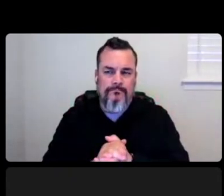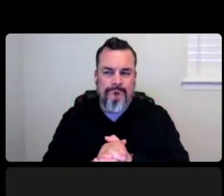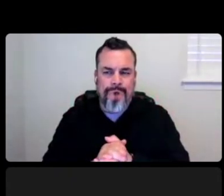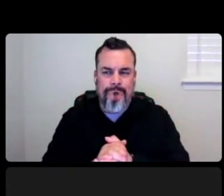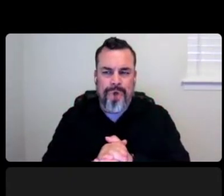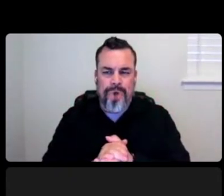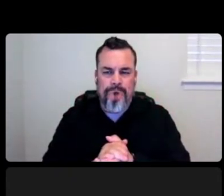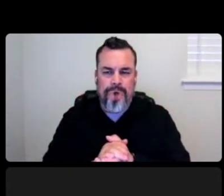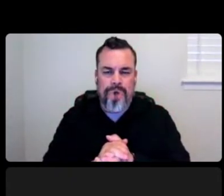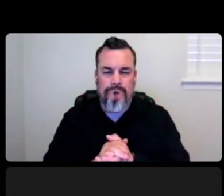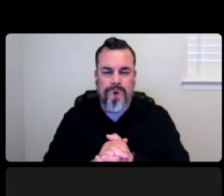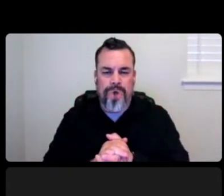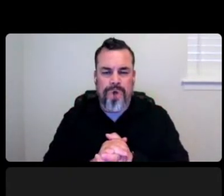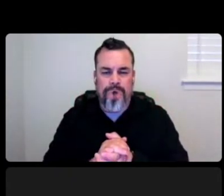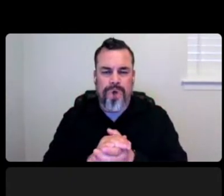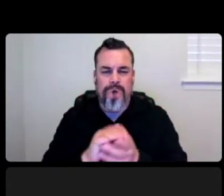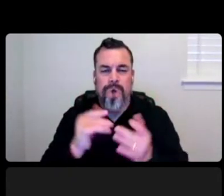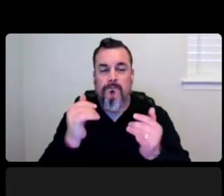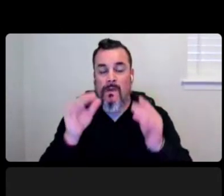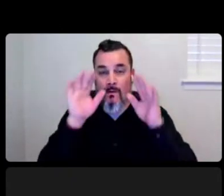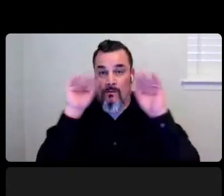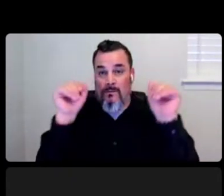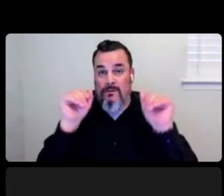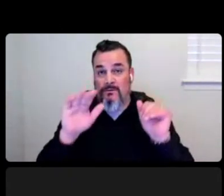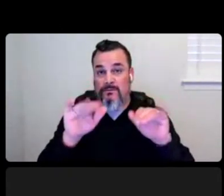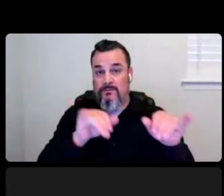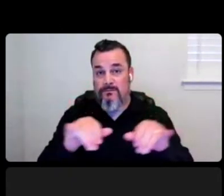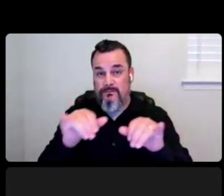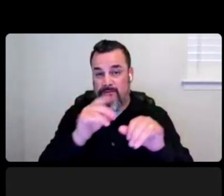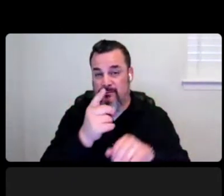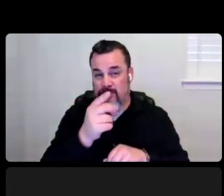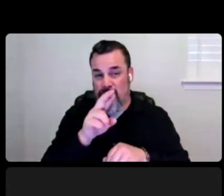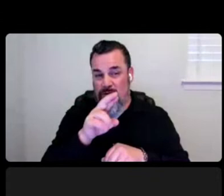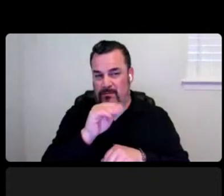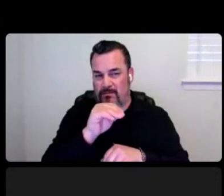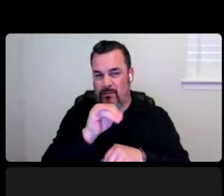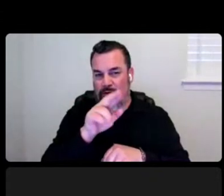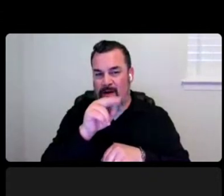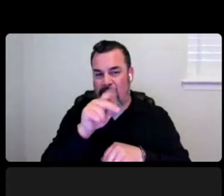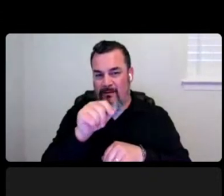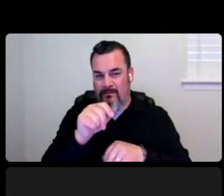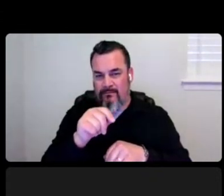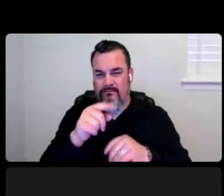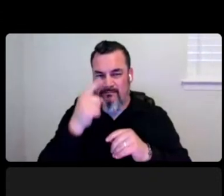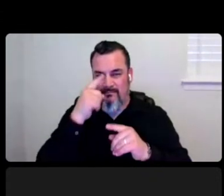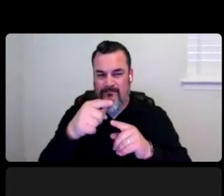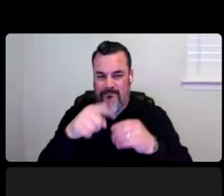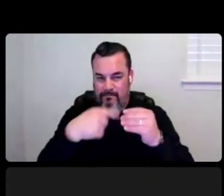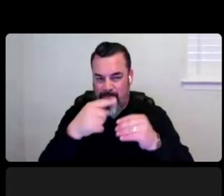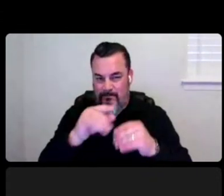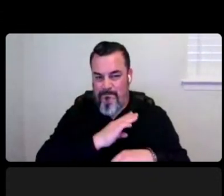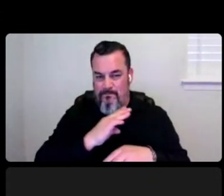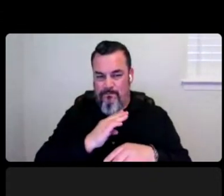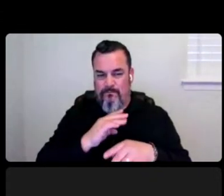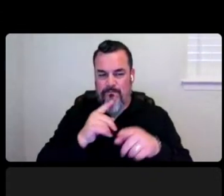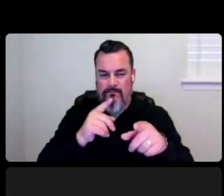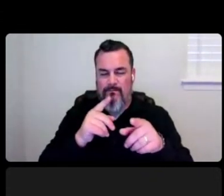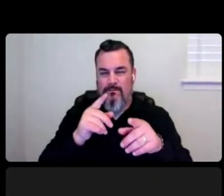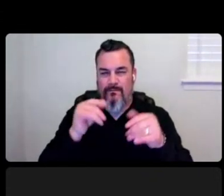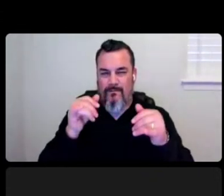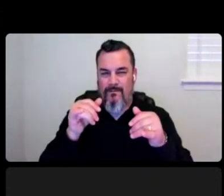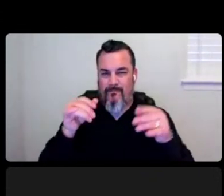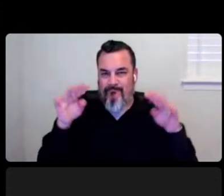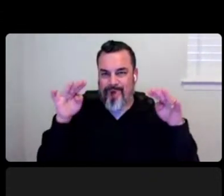Now, let's talk about superintendent standards there, Dr. Miranda, in case you think it's all about the board. This is where we're shining a light on you